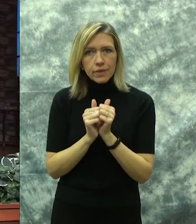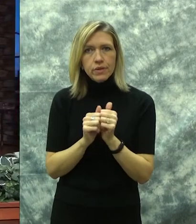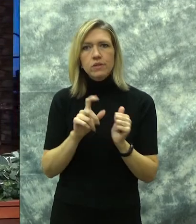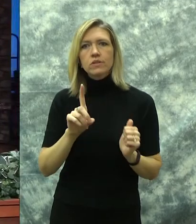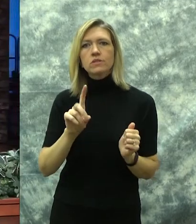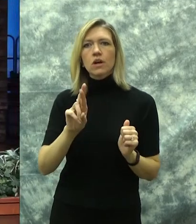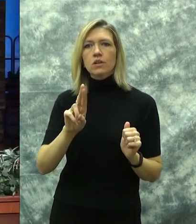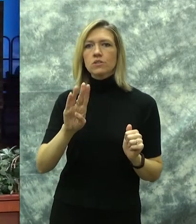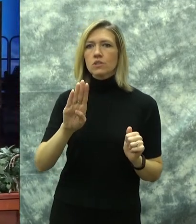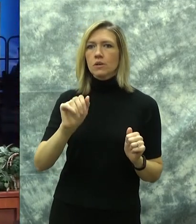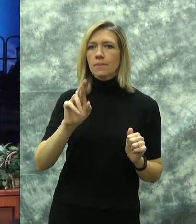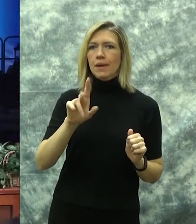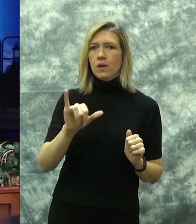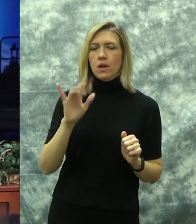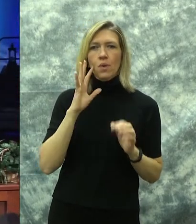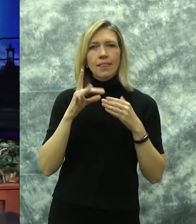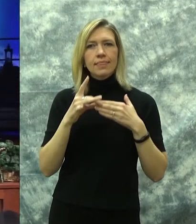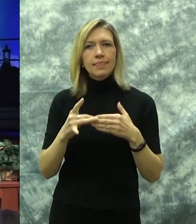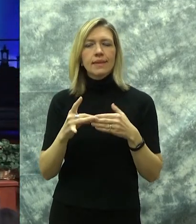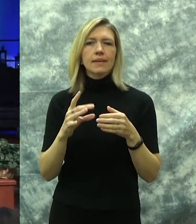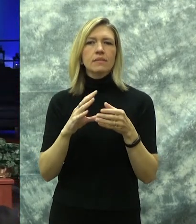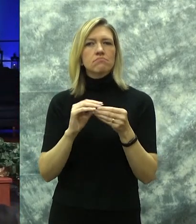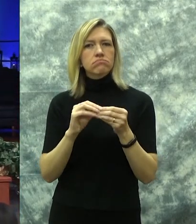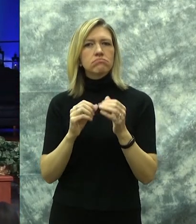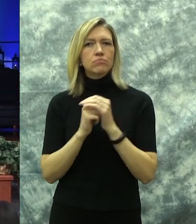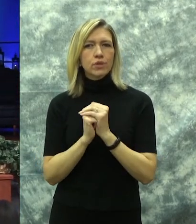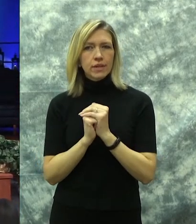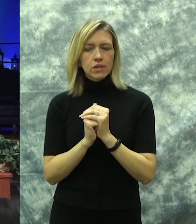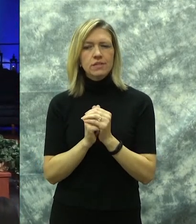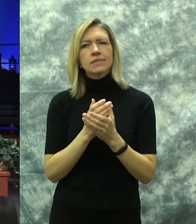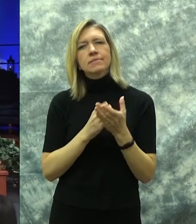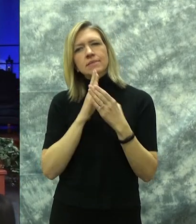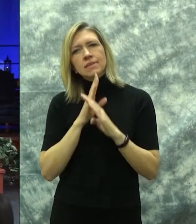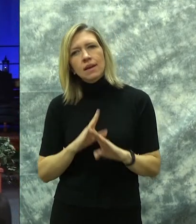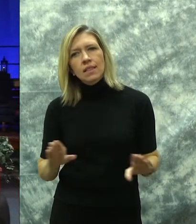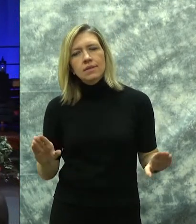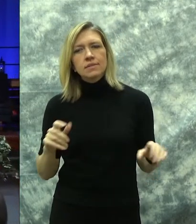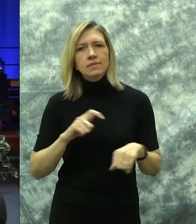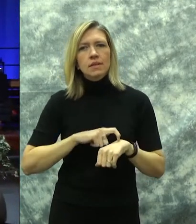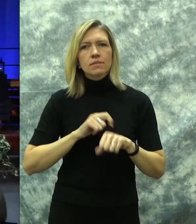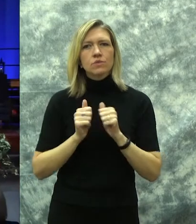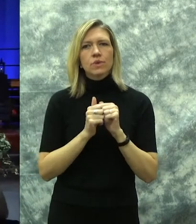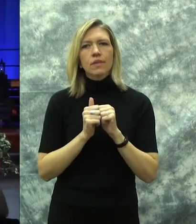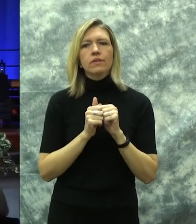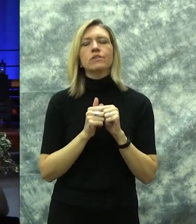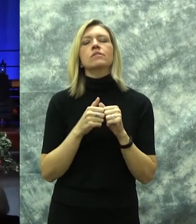beautiful prayer. We're going to have a little silence together. Let's just move into that inner space.